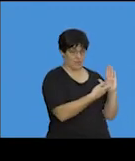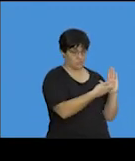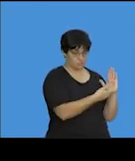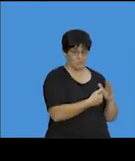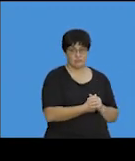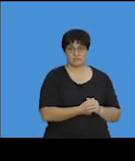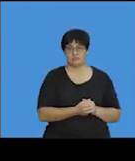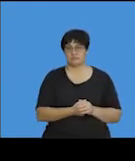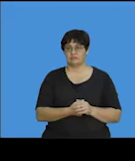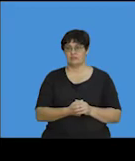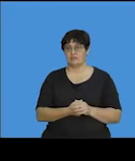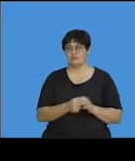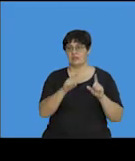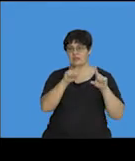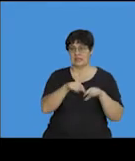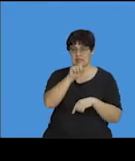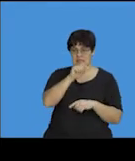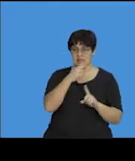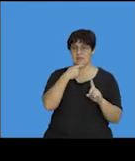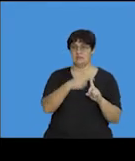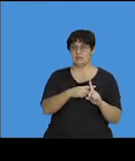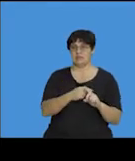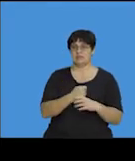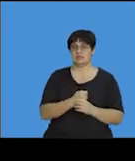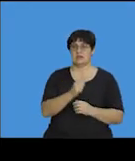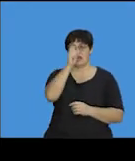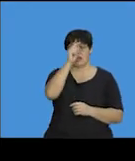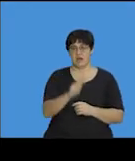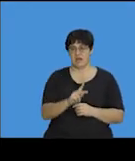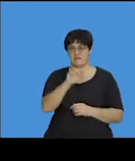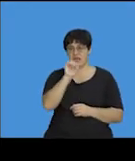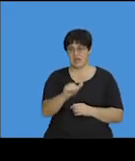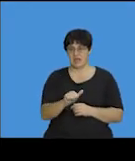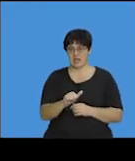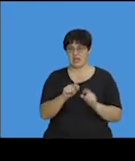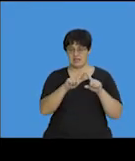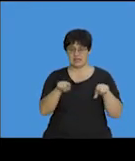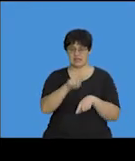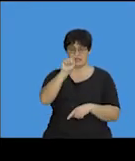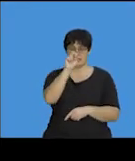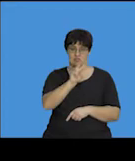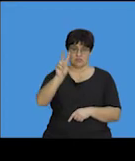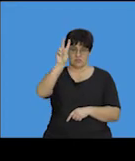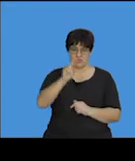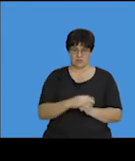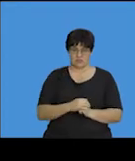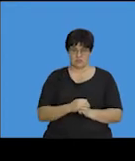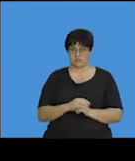way. Plus a half A delta t